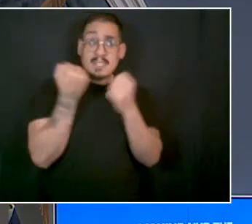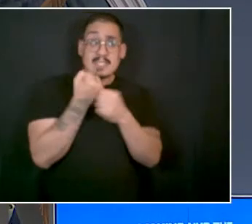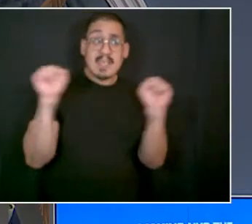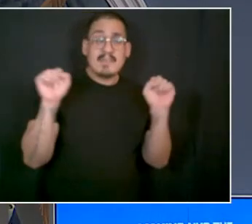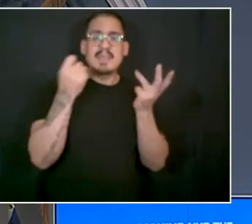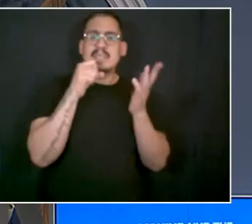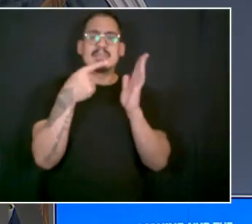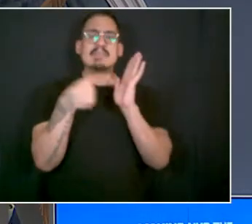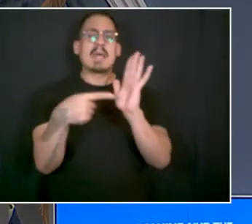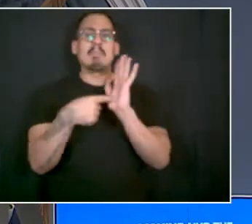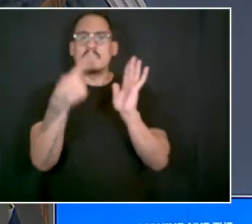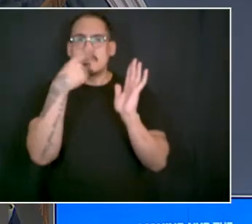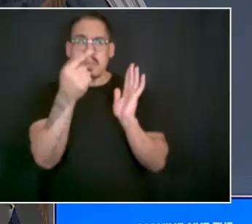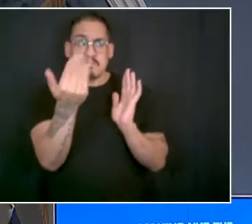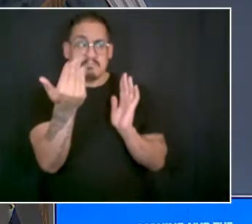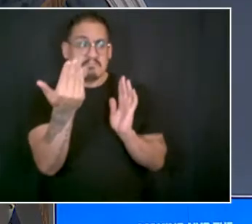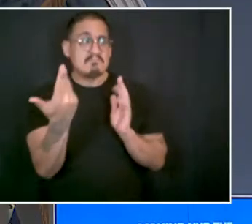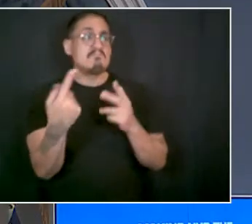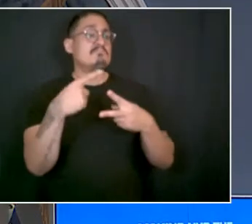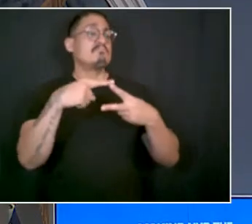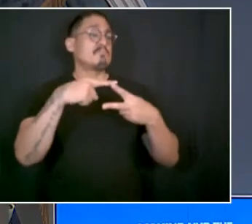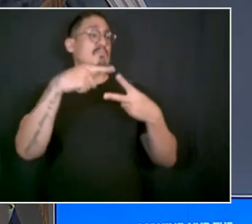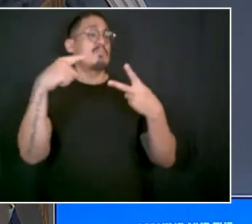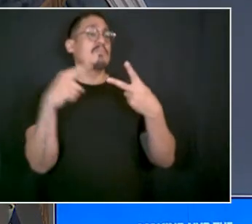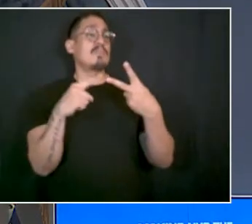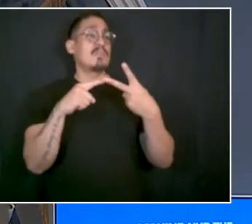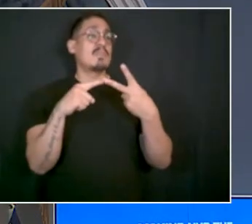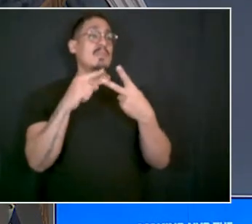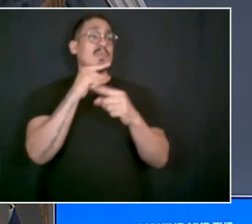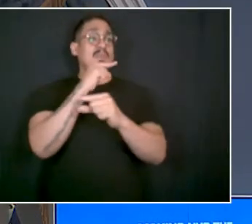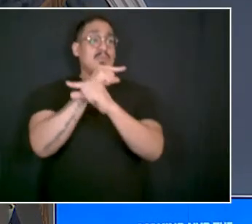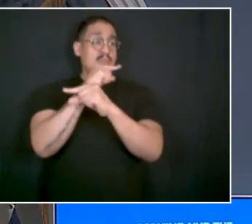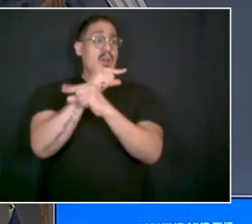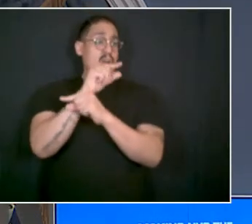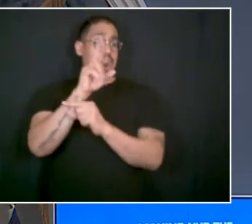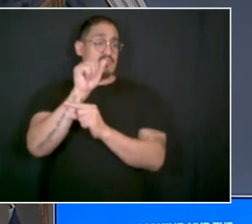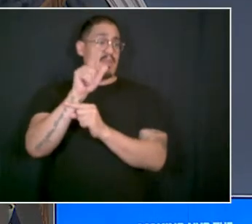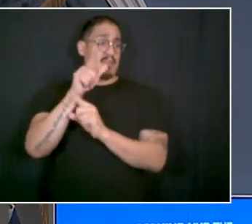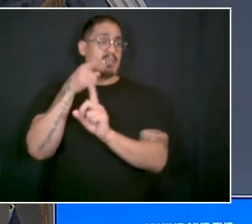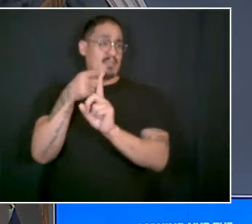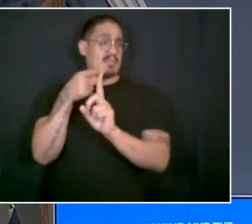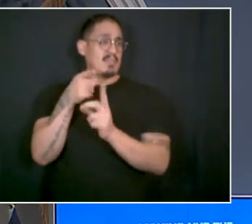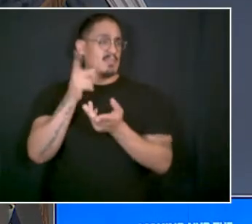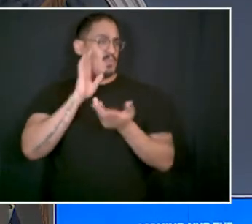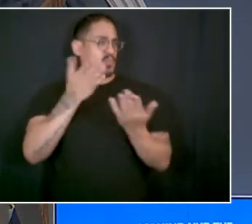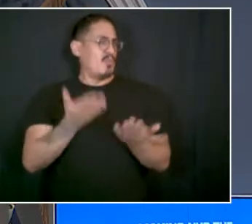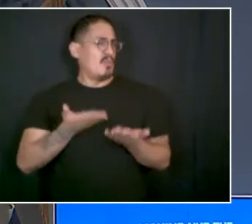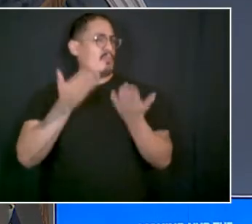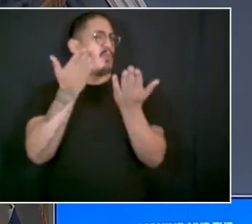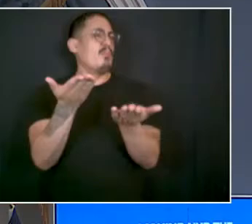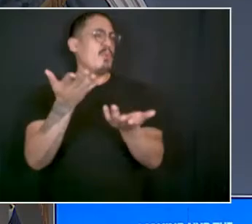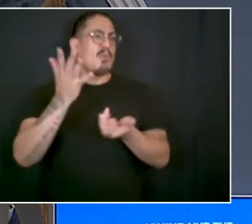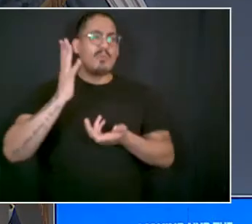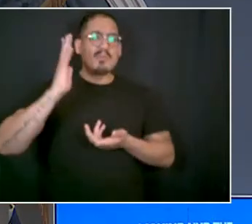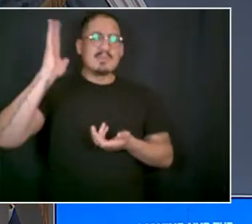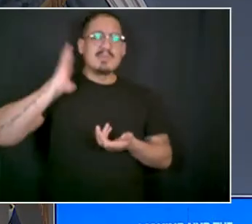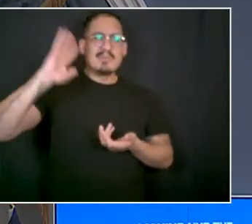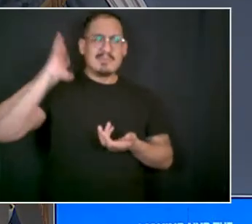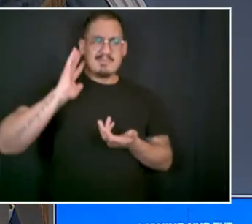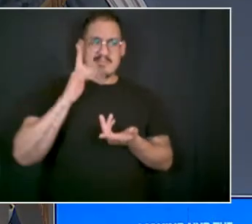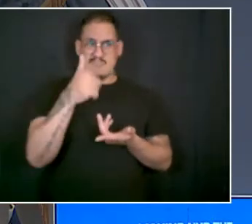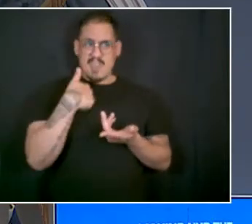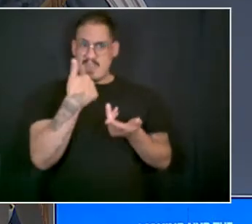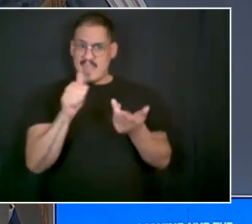ago. They're stalled right now in the legislature. Has she spoken any more about that with you or anything further?